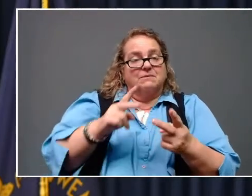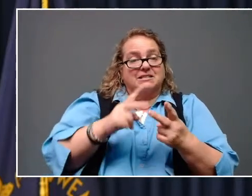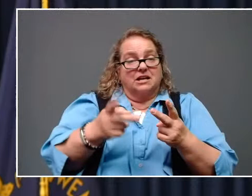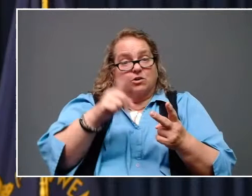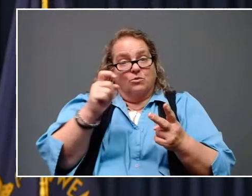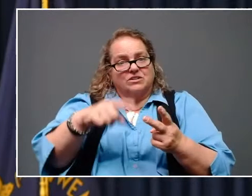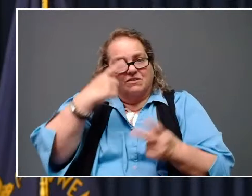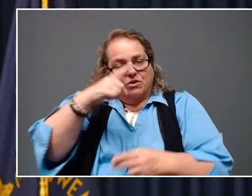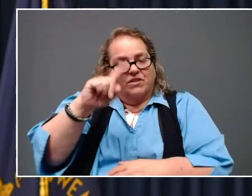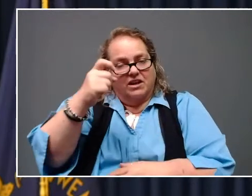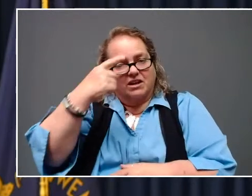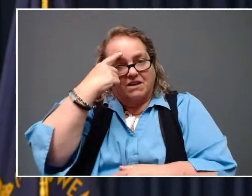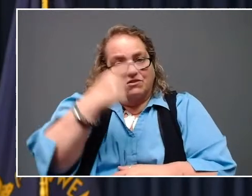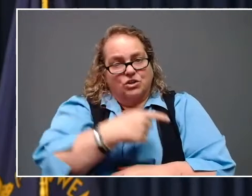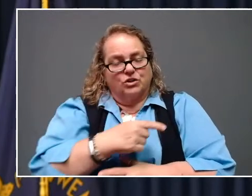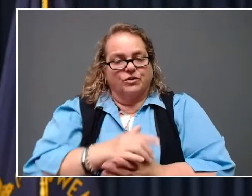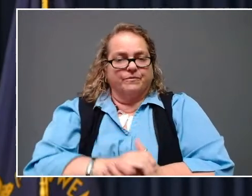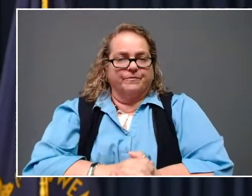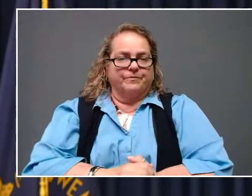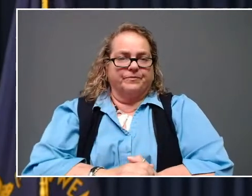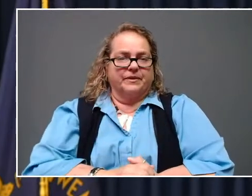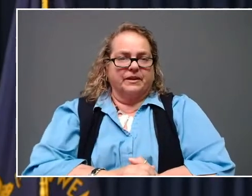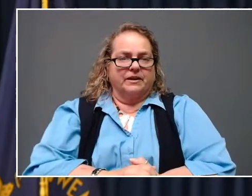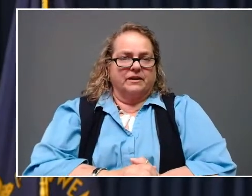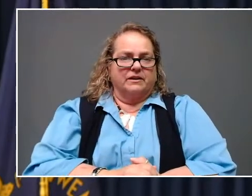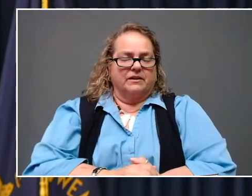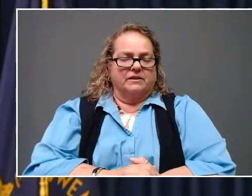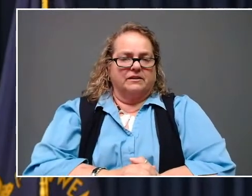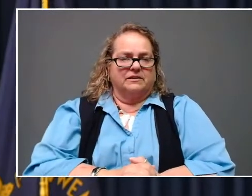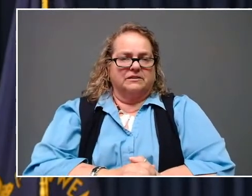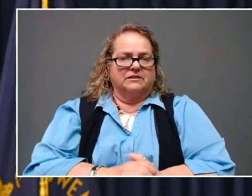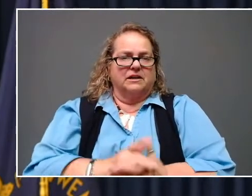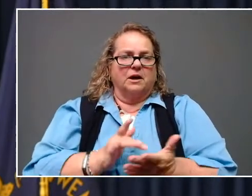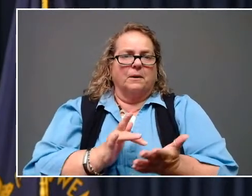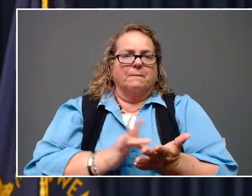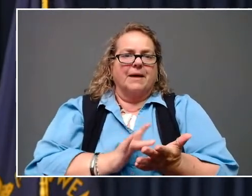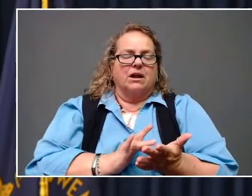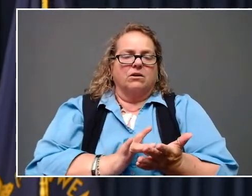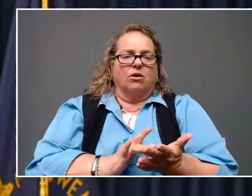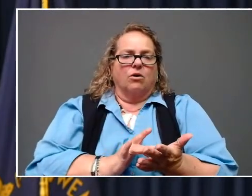governor state on medical marijuana.